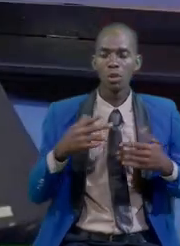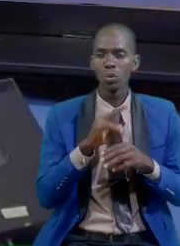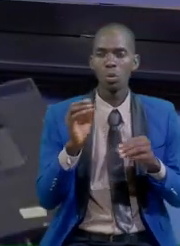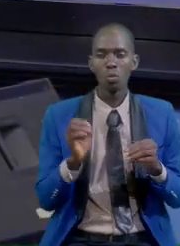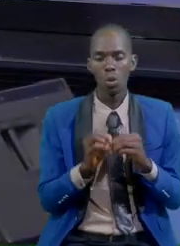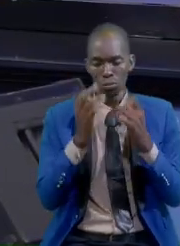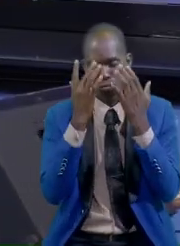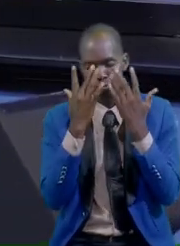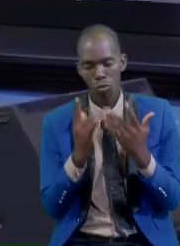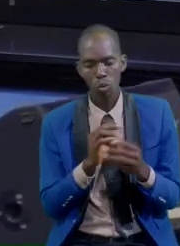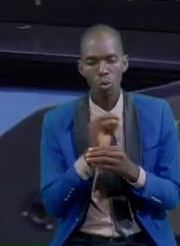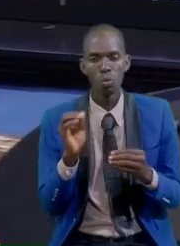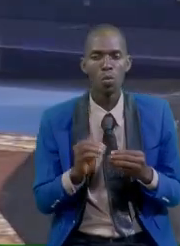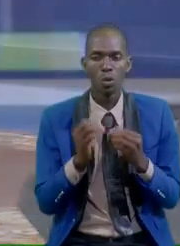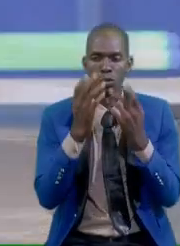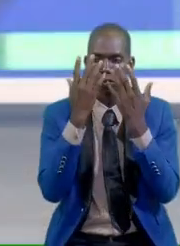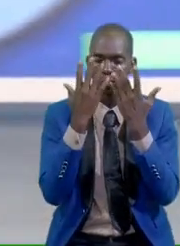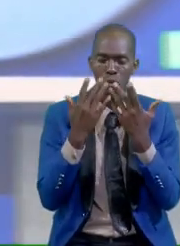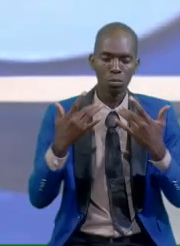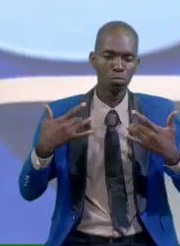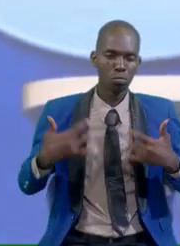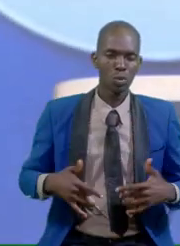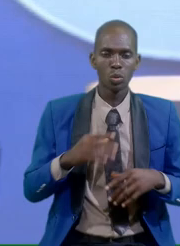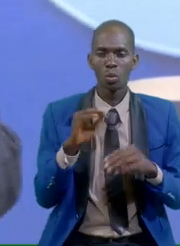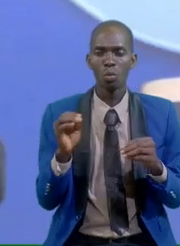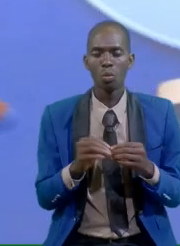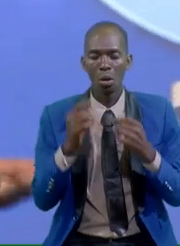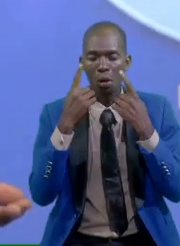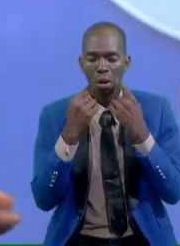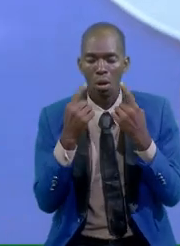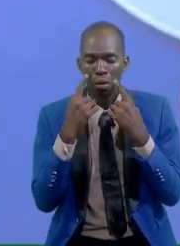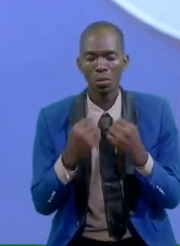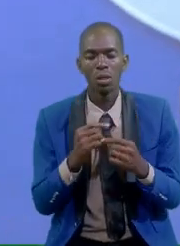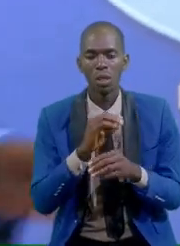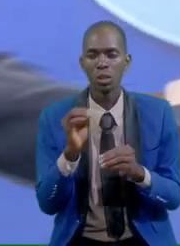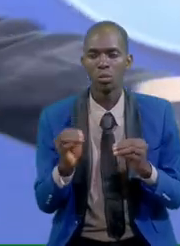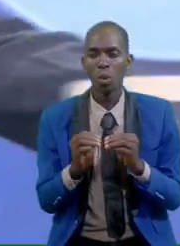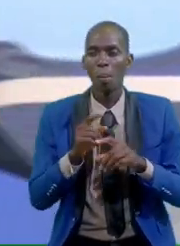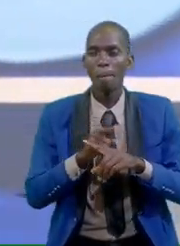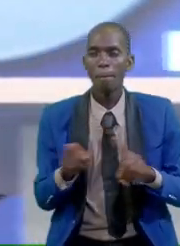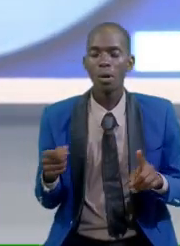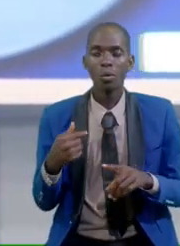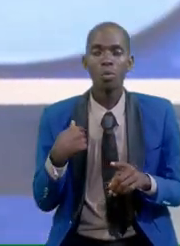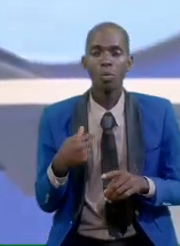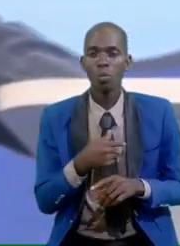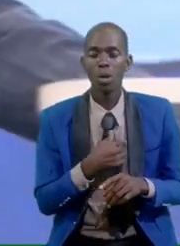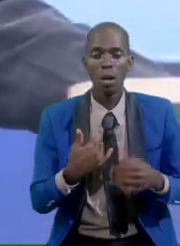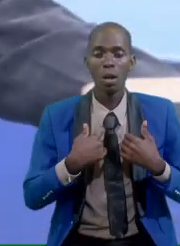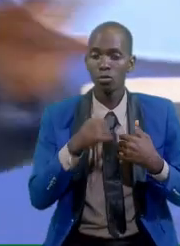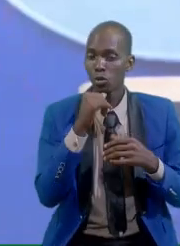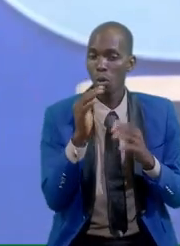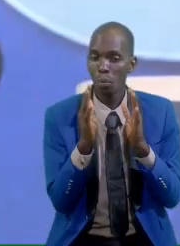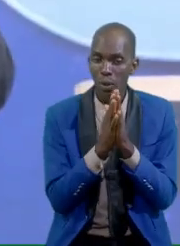sorrow anymore, and no weeping or crying anymore. But we have not prayed. Yes, I know God